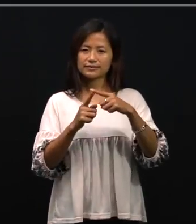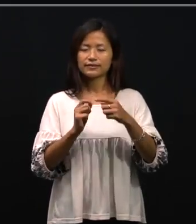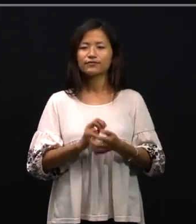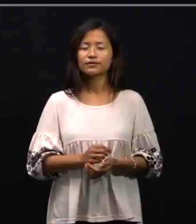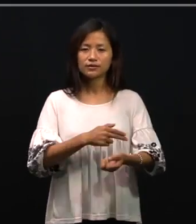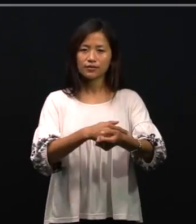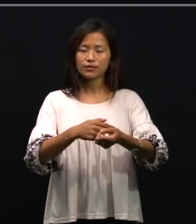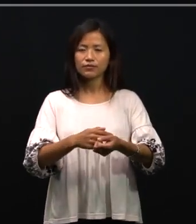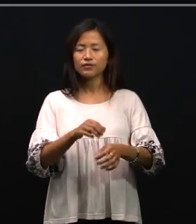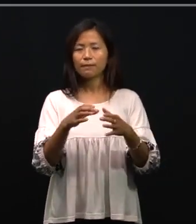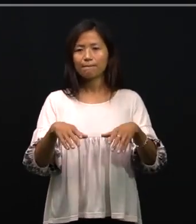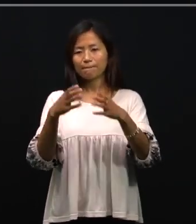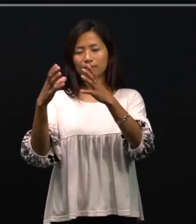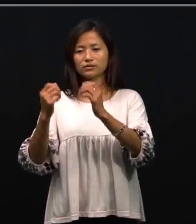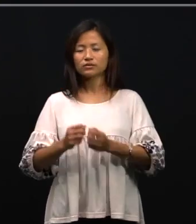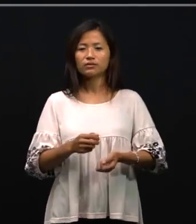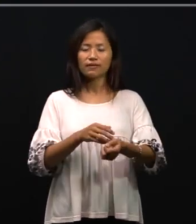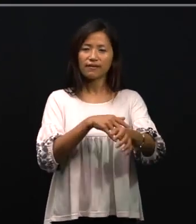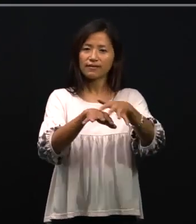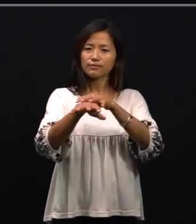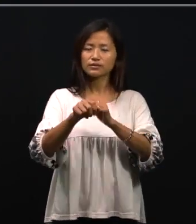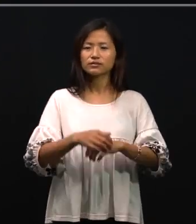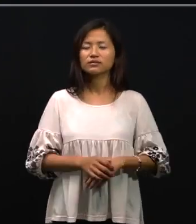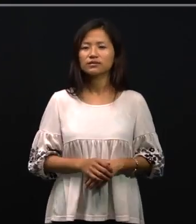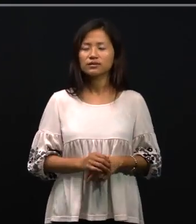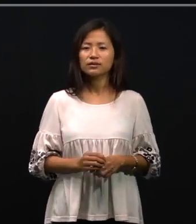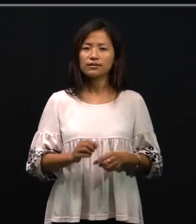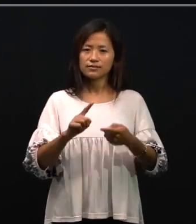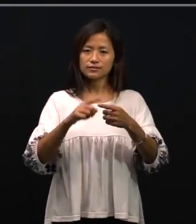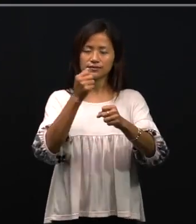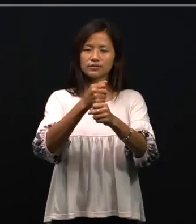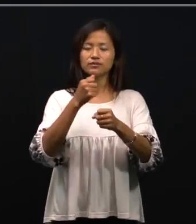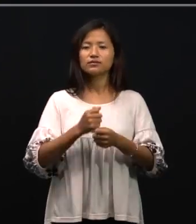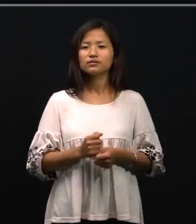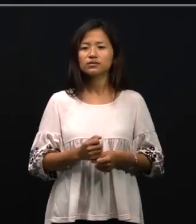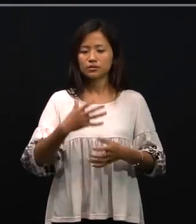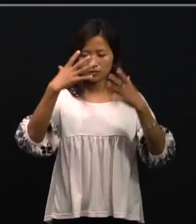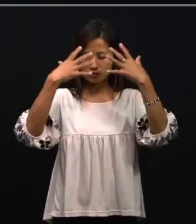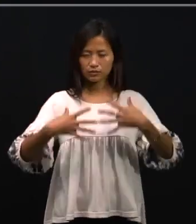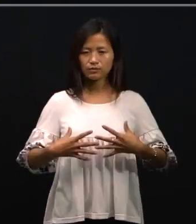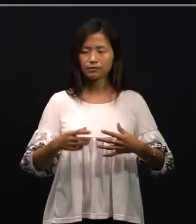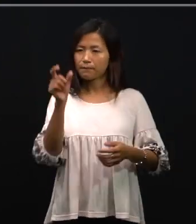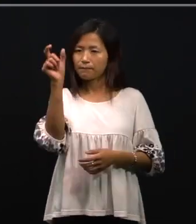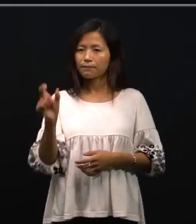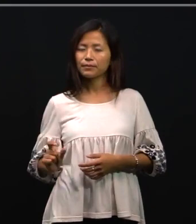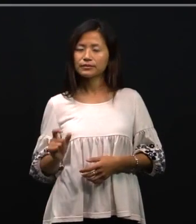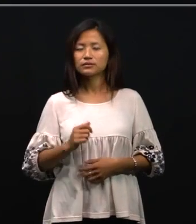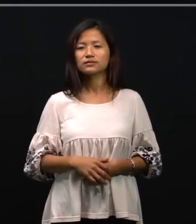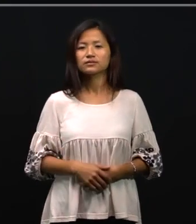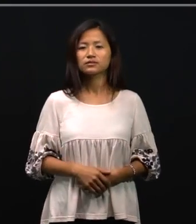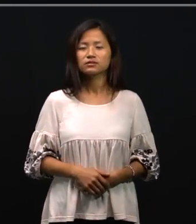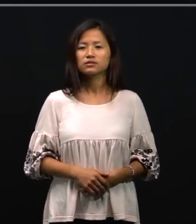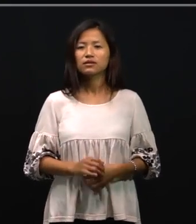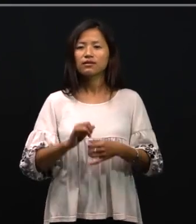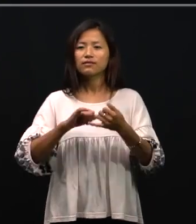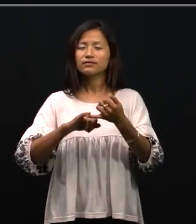plant or an animal or a microbe consists of two words. For example, let's take the example of human beings. We scientifically